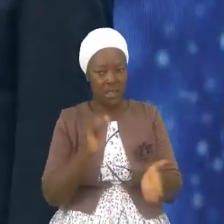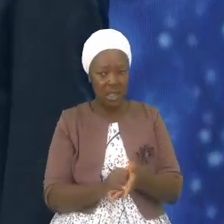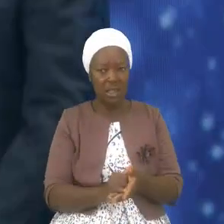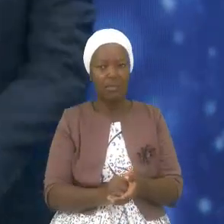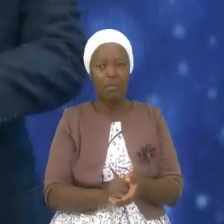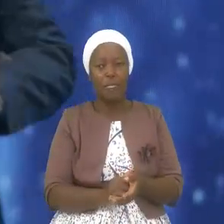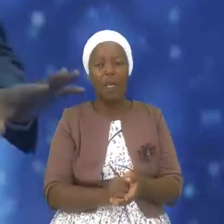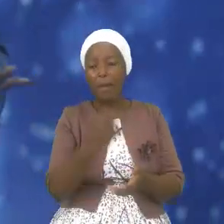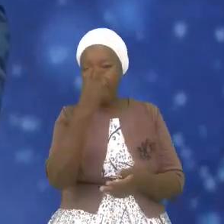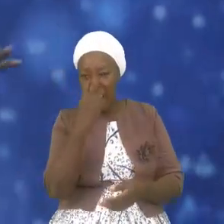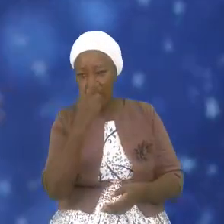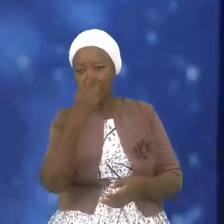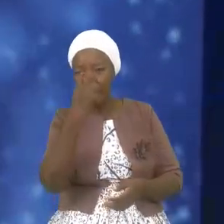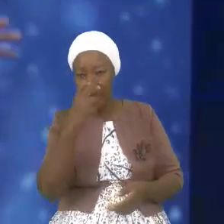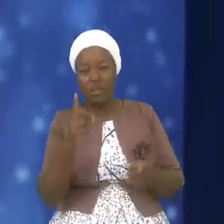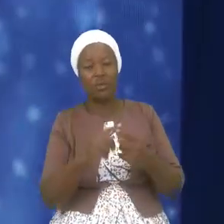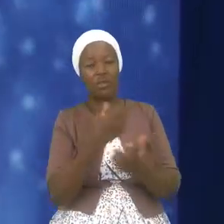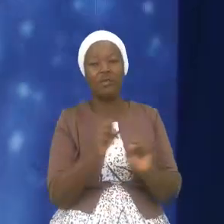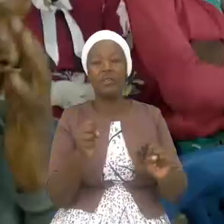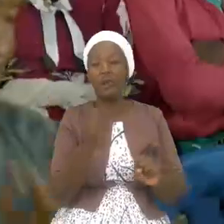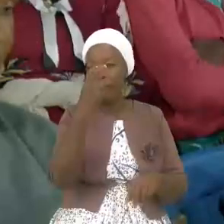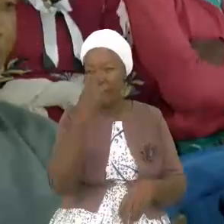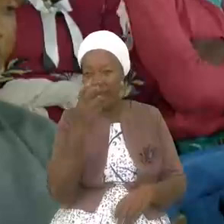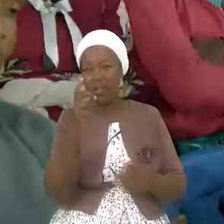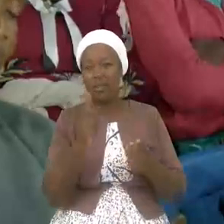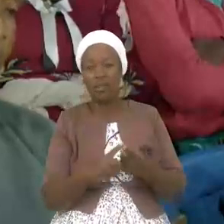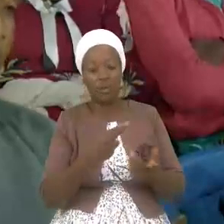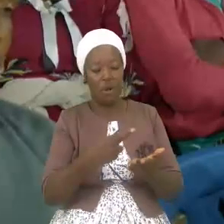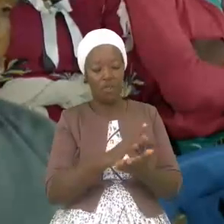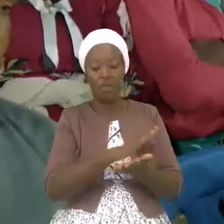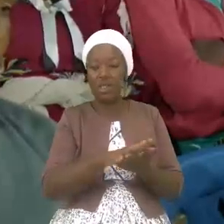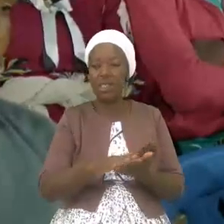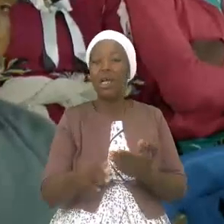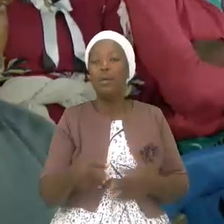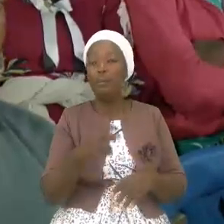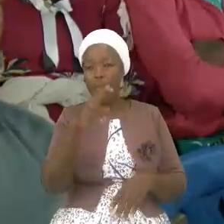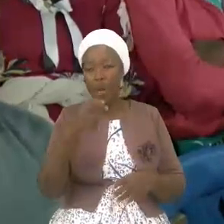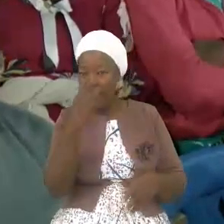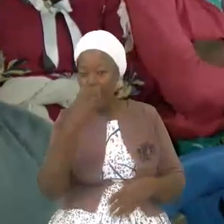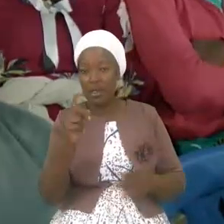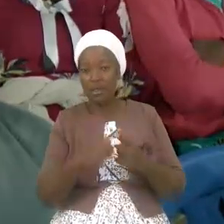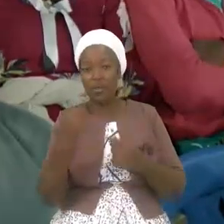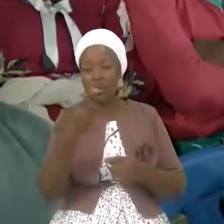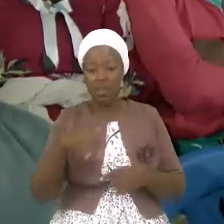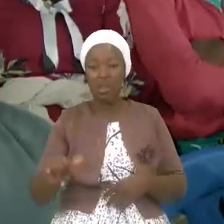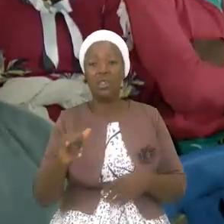to righteousness, blind to an eternity with the Almighty God. And he tells us in